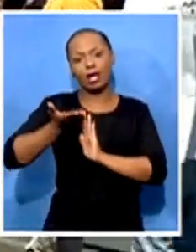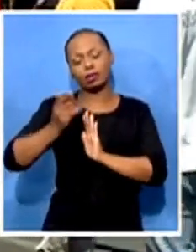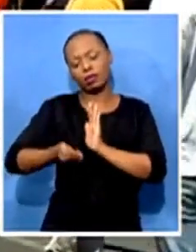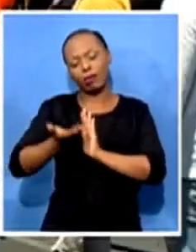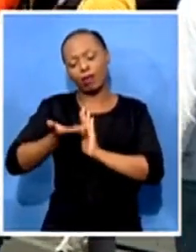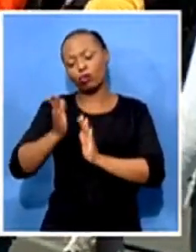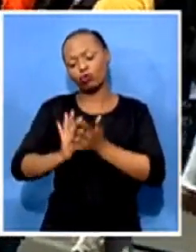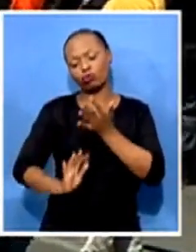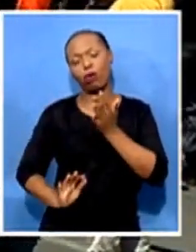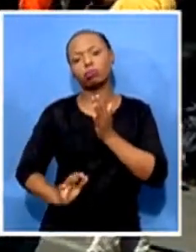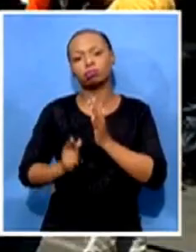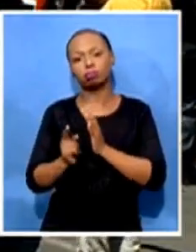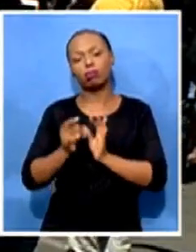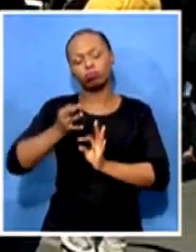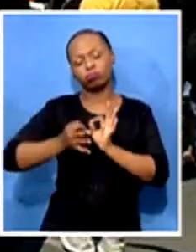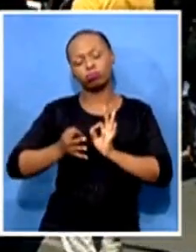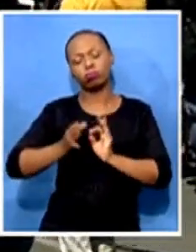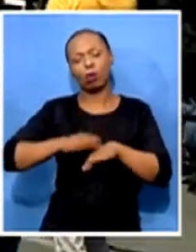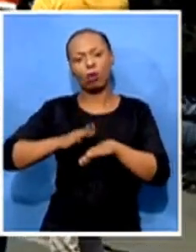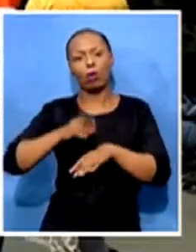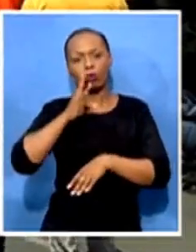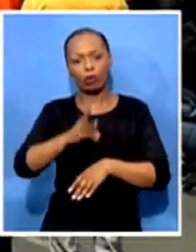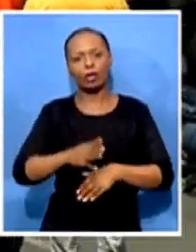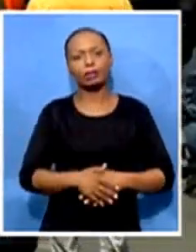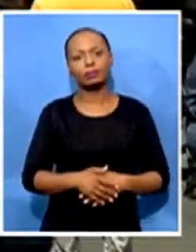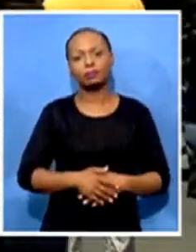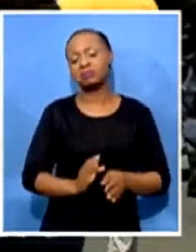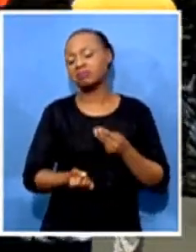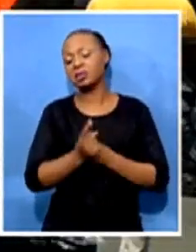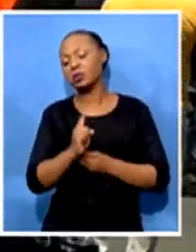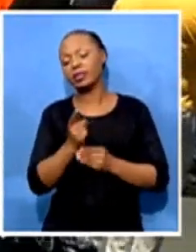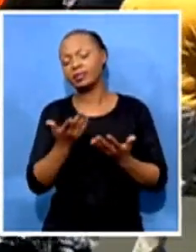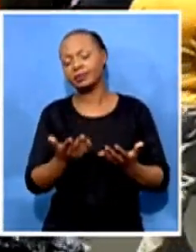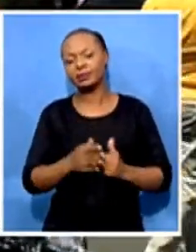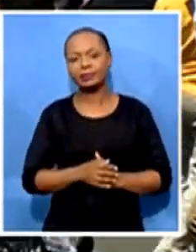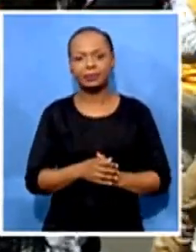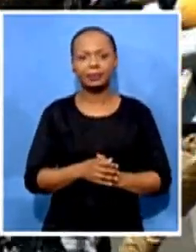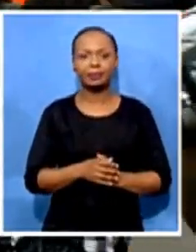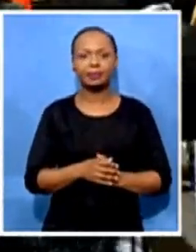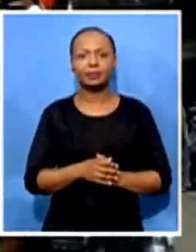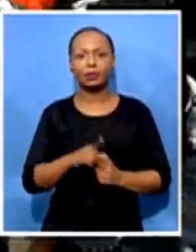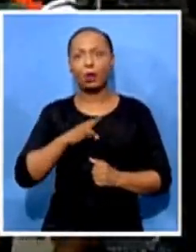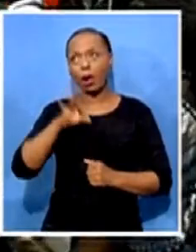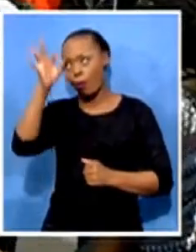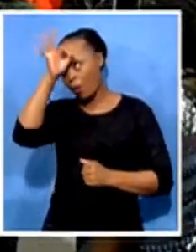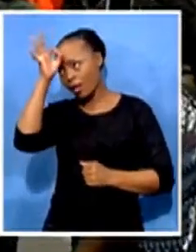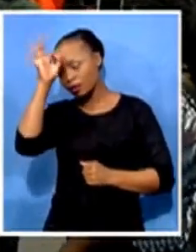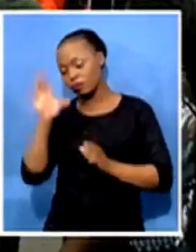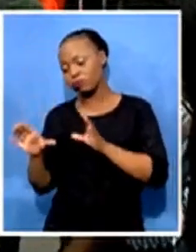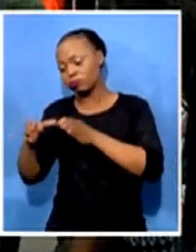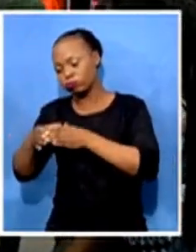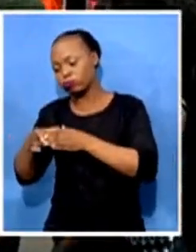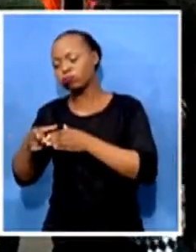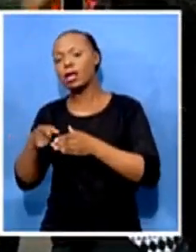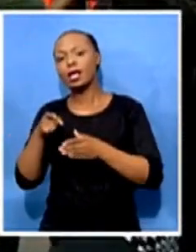tell you again, for those viewers who are only just joining us, a strong police presence, as well as members of the law enforcement, traffic police,